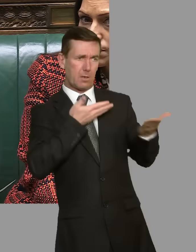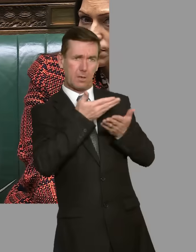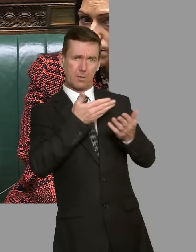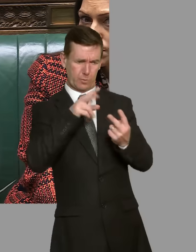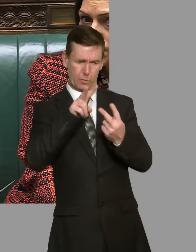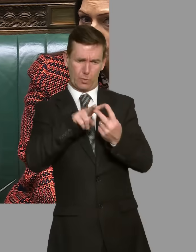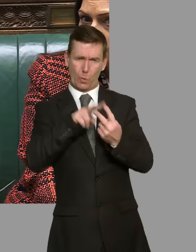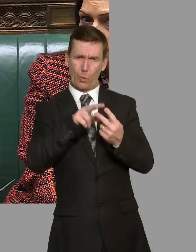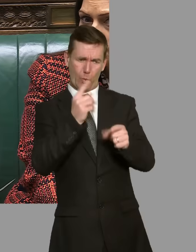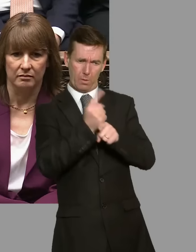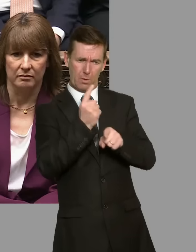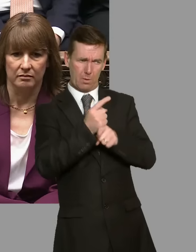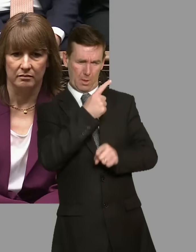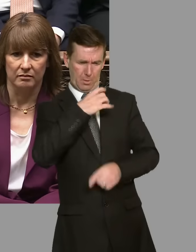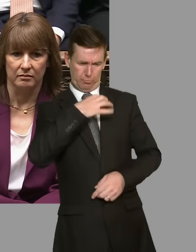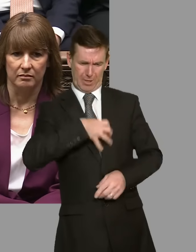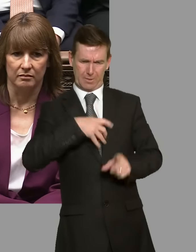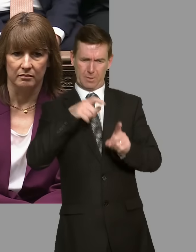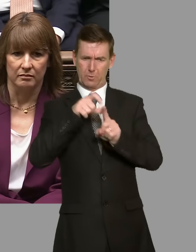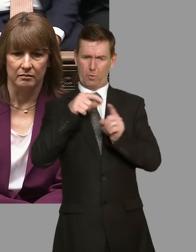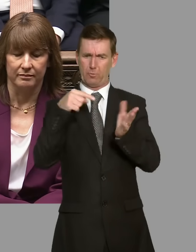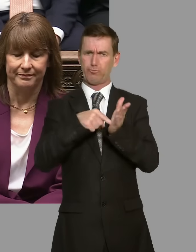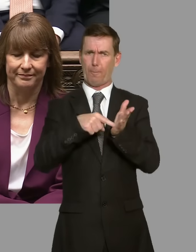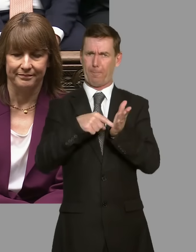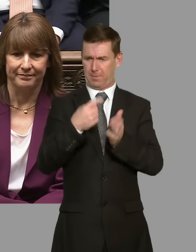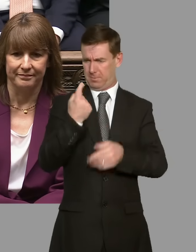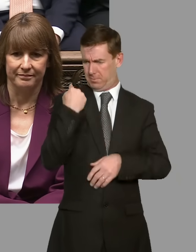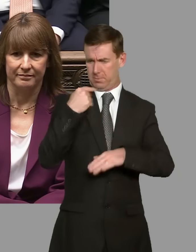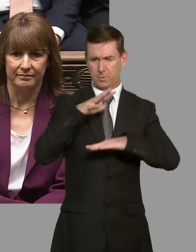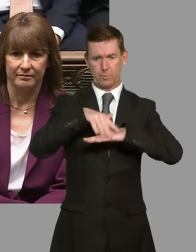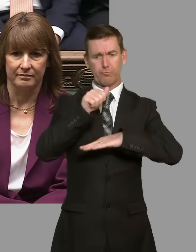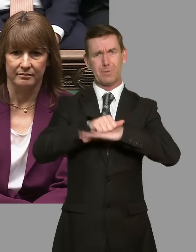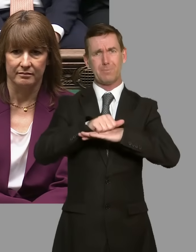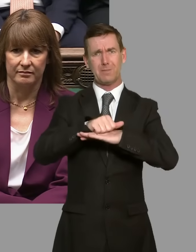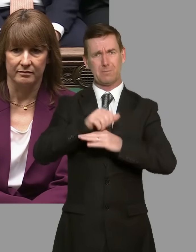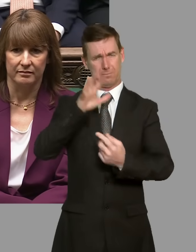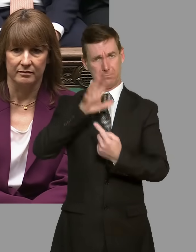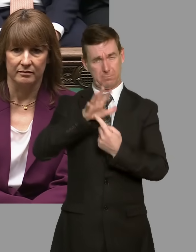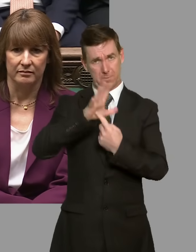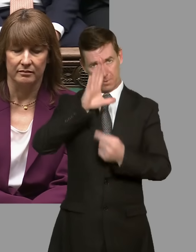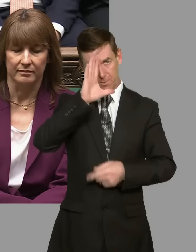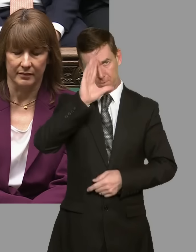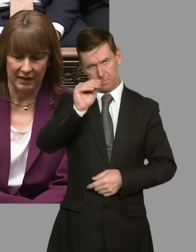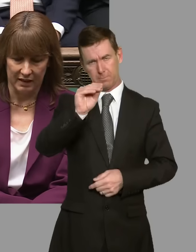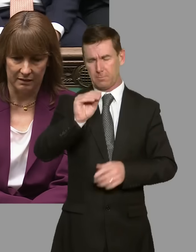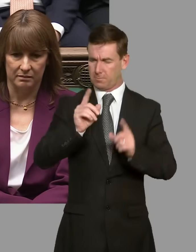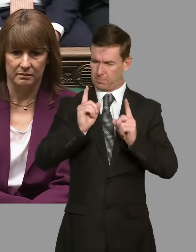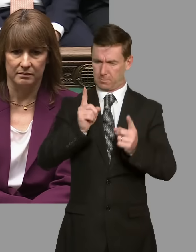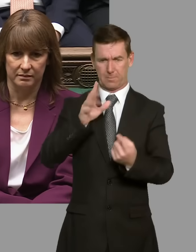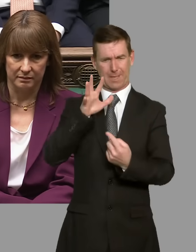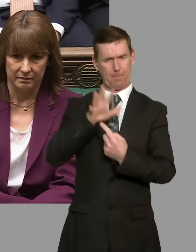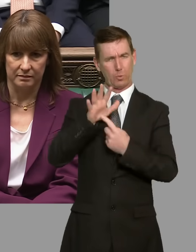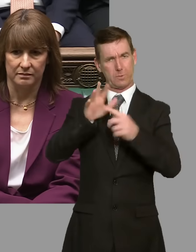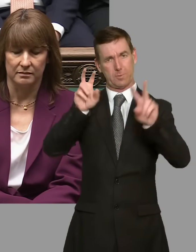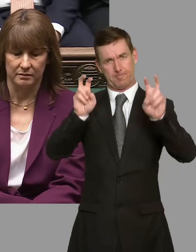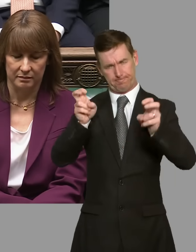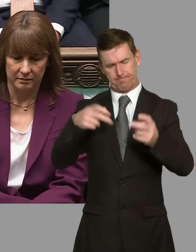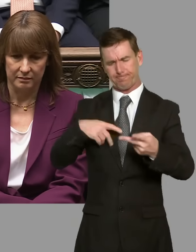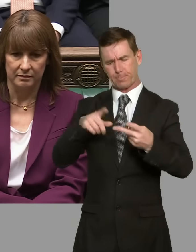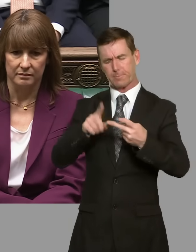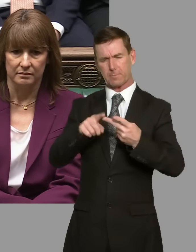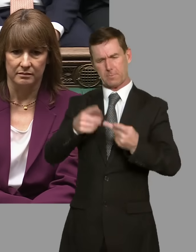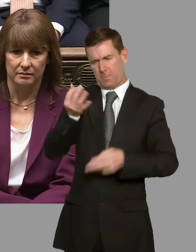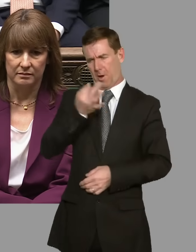to that really important issue. In relation to defence spend, I'm proud that we're investing to keep our country